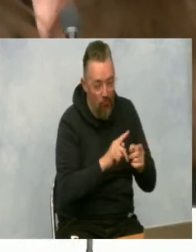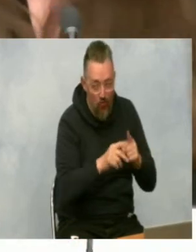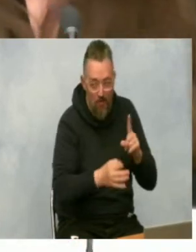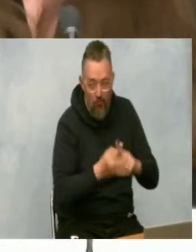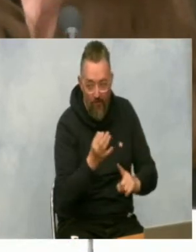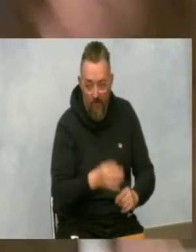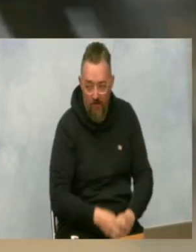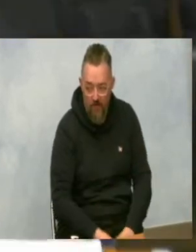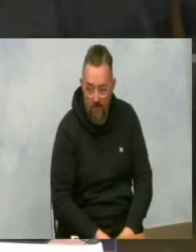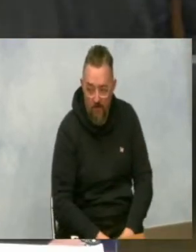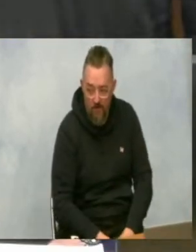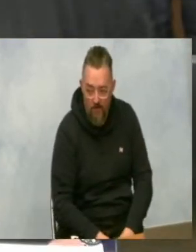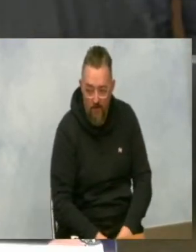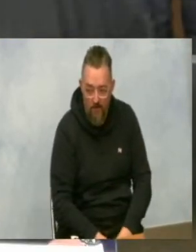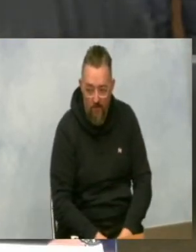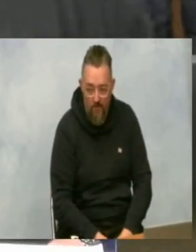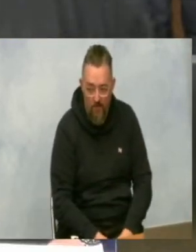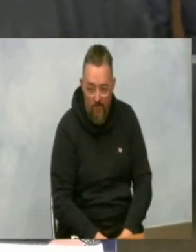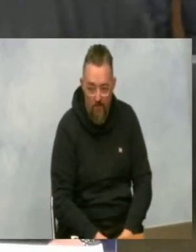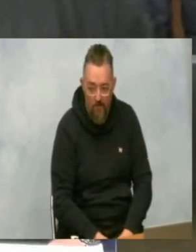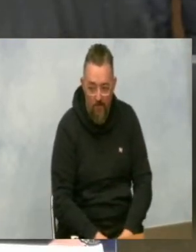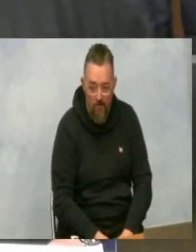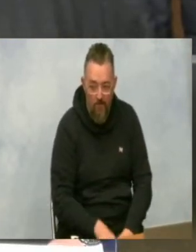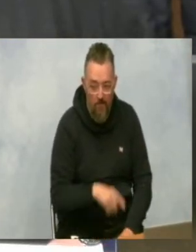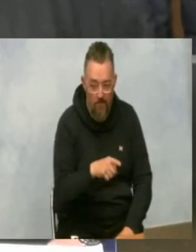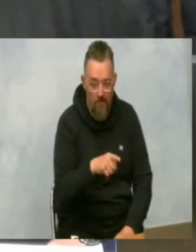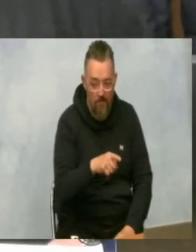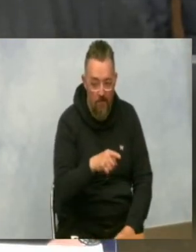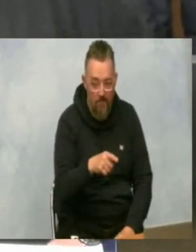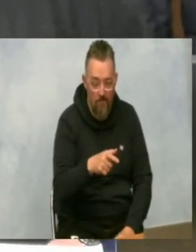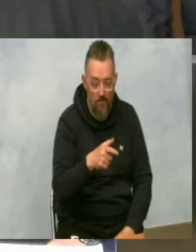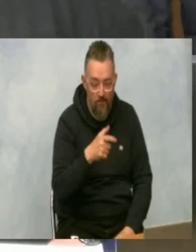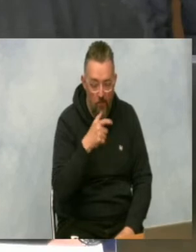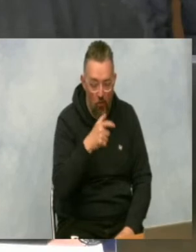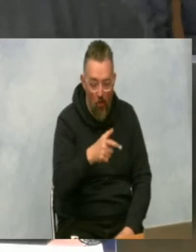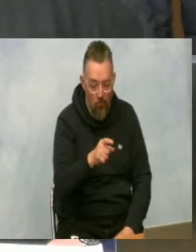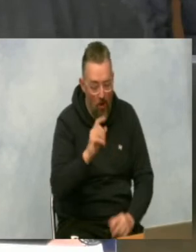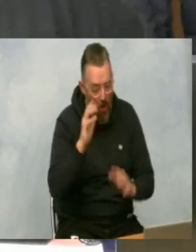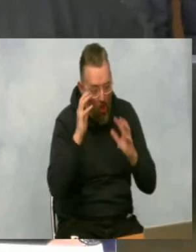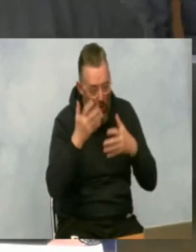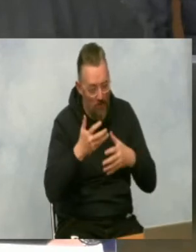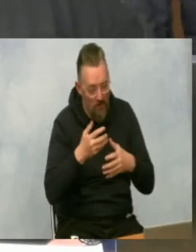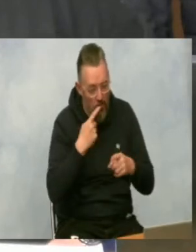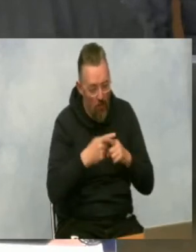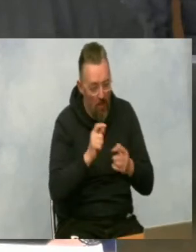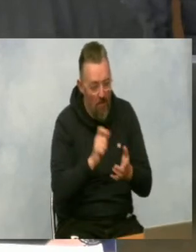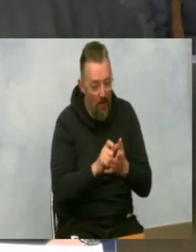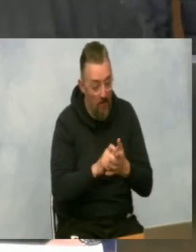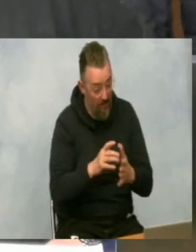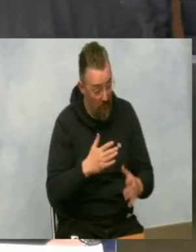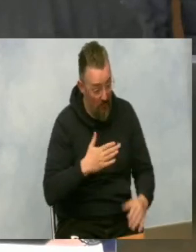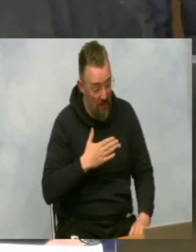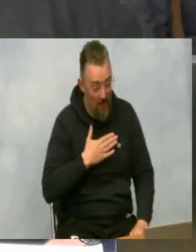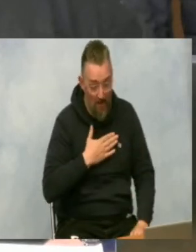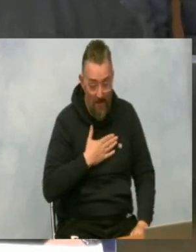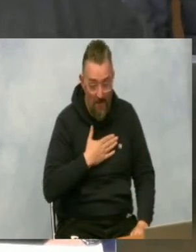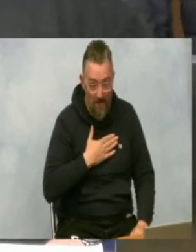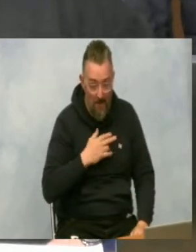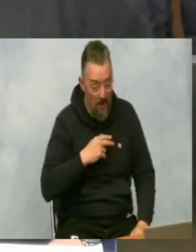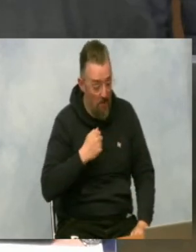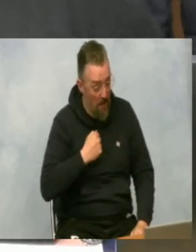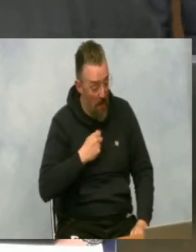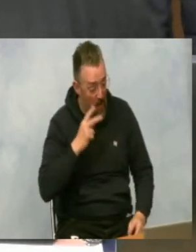I'm listening to your comments and worry and your concern about stifling the market. To me, I see a slightly